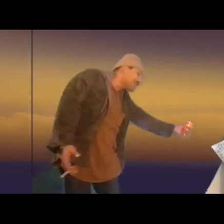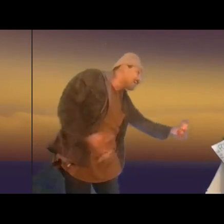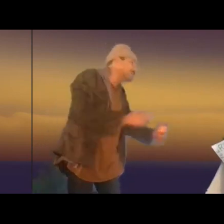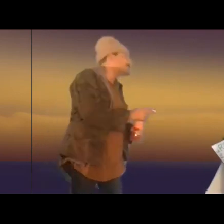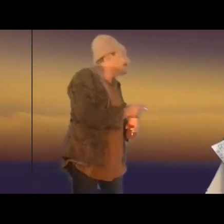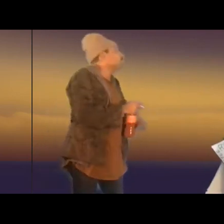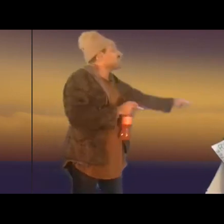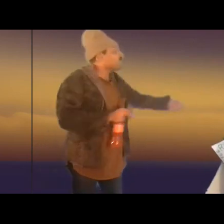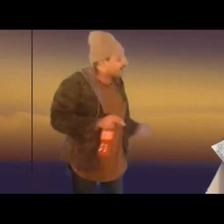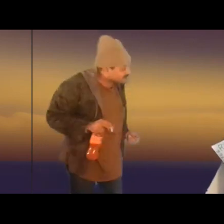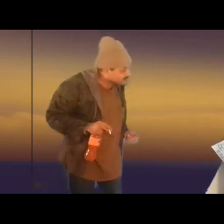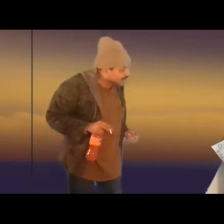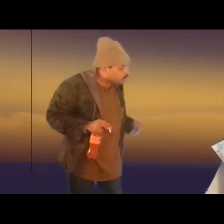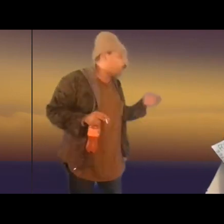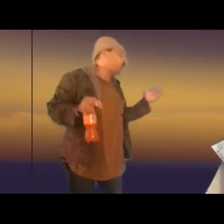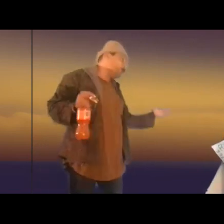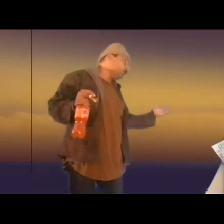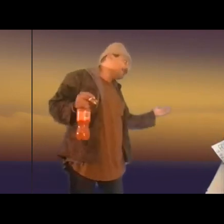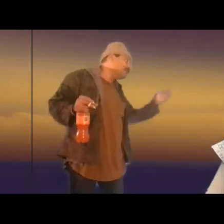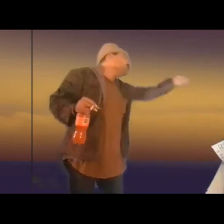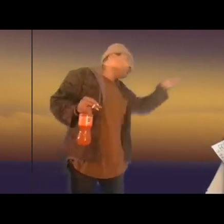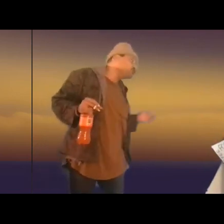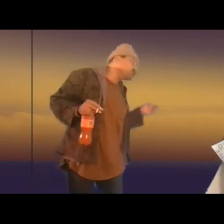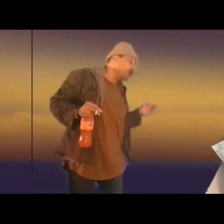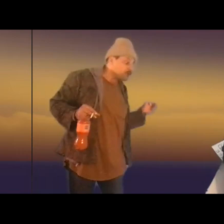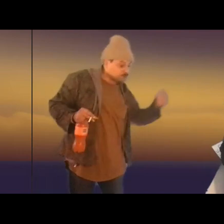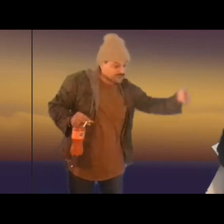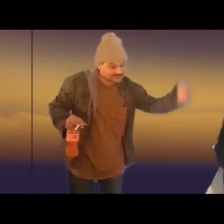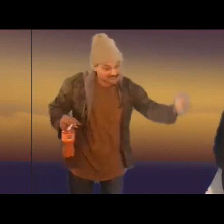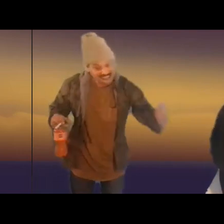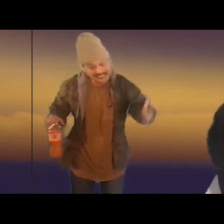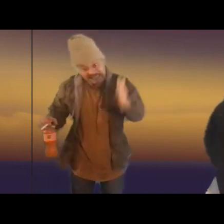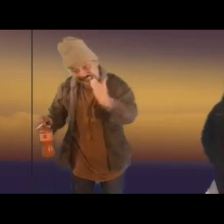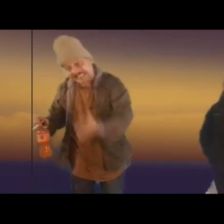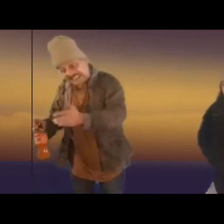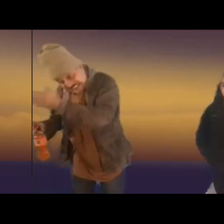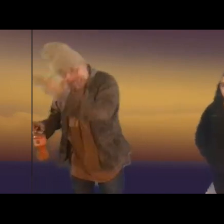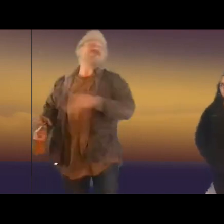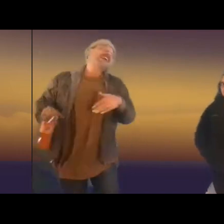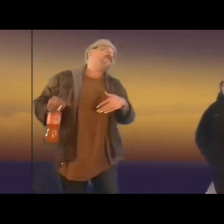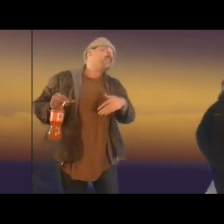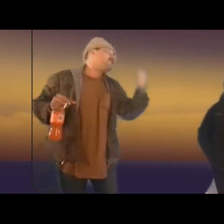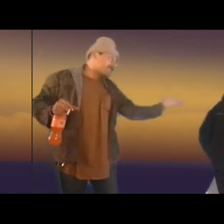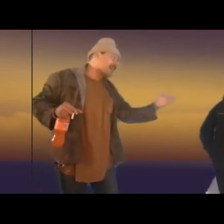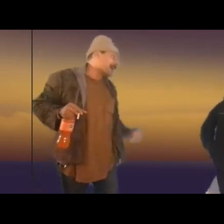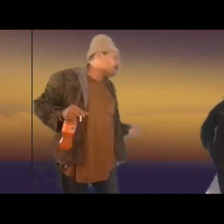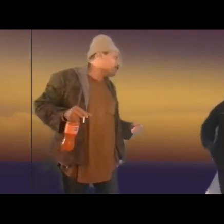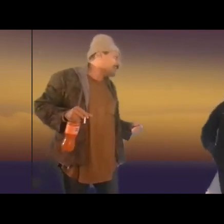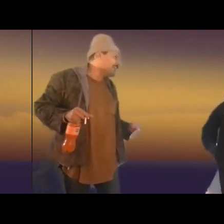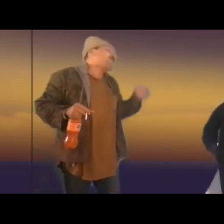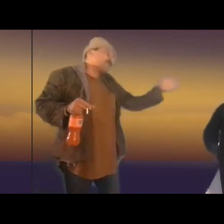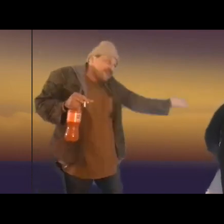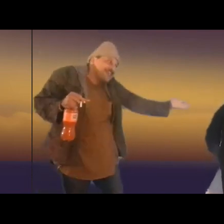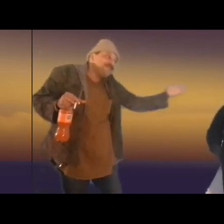these signs. Make friends, not war, bully. No smoking within 10 feet of this sign,